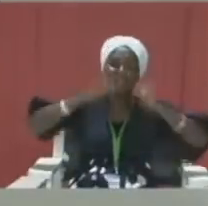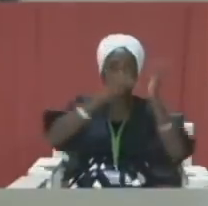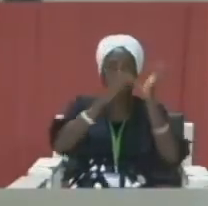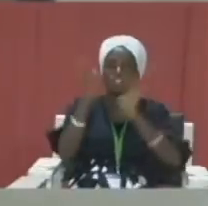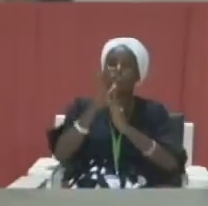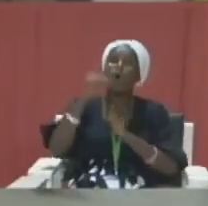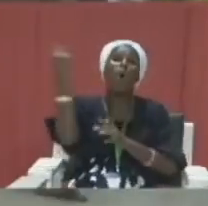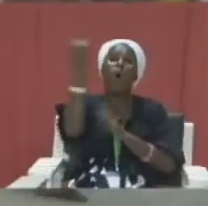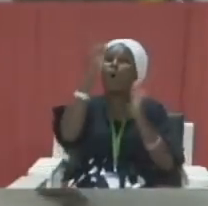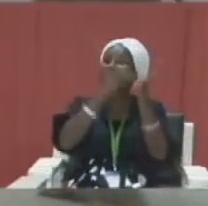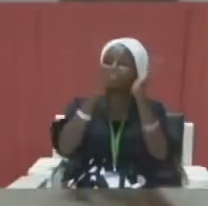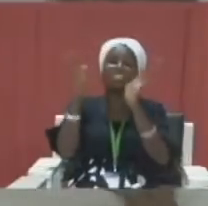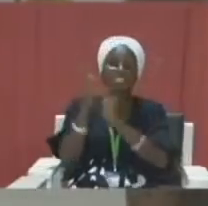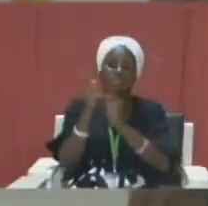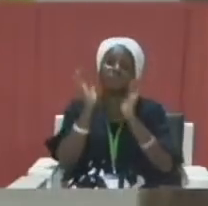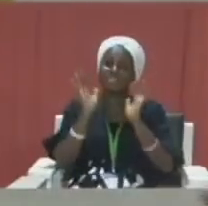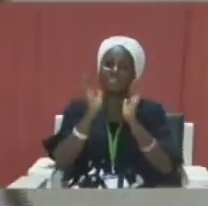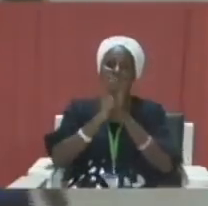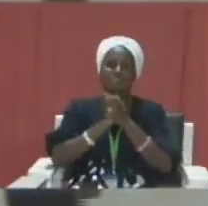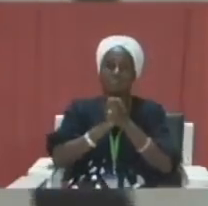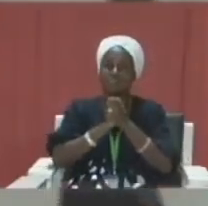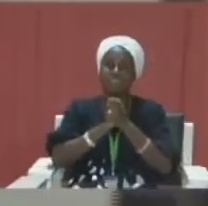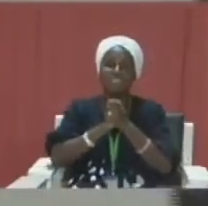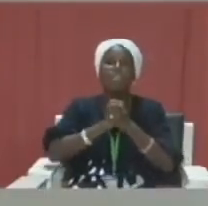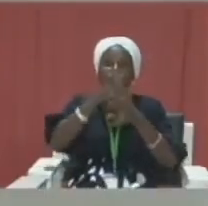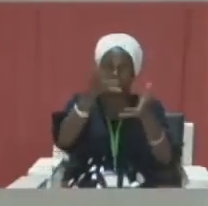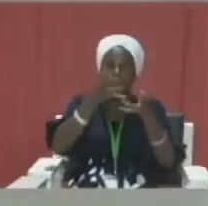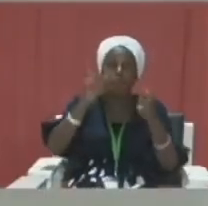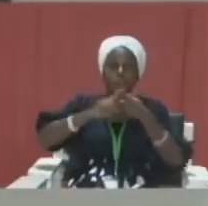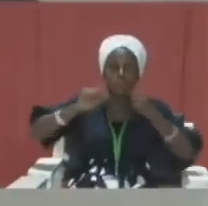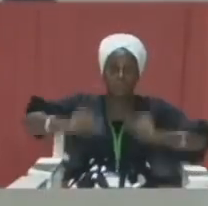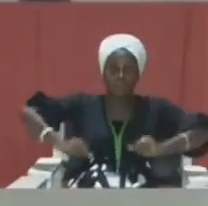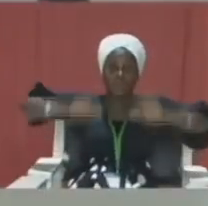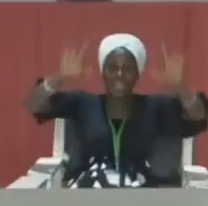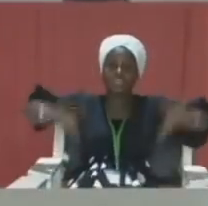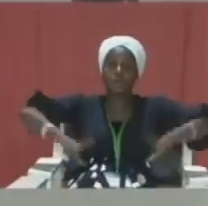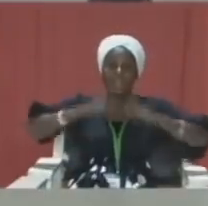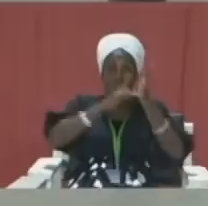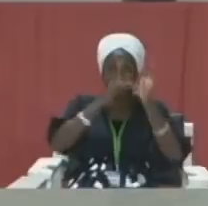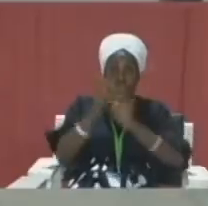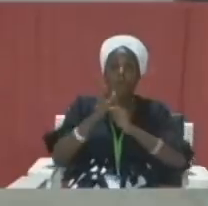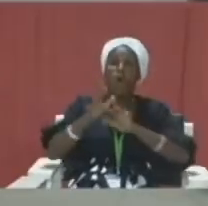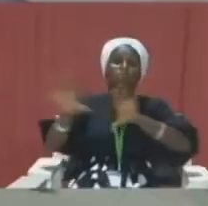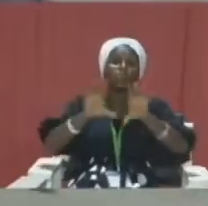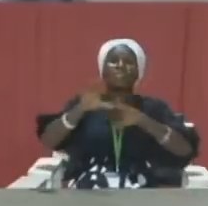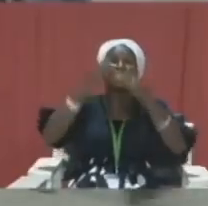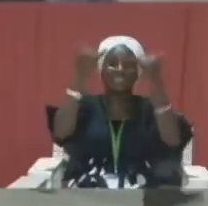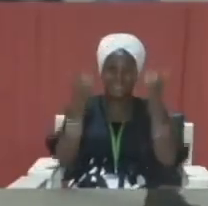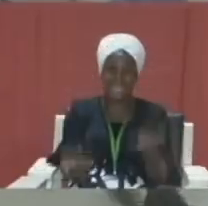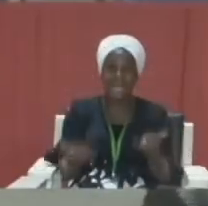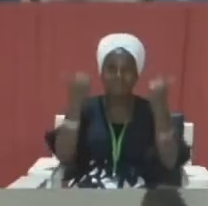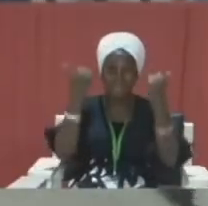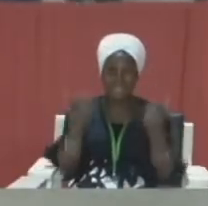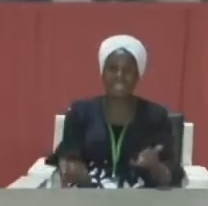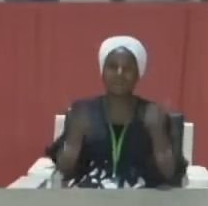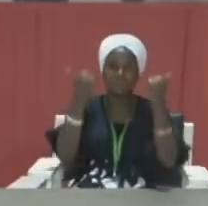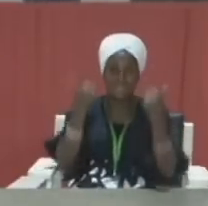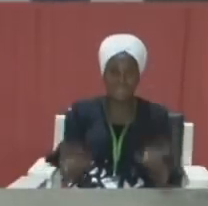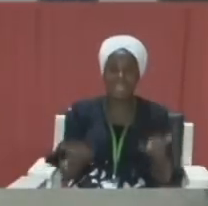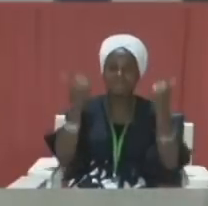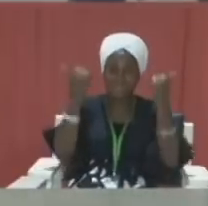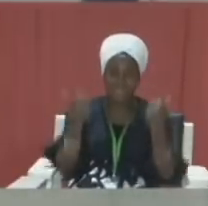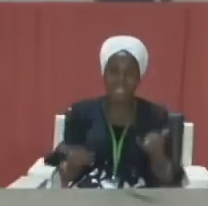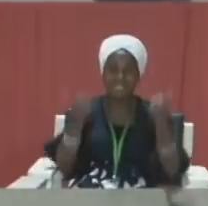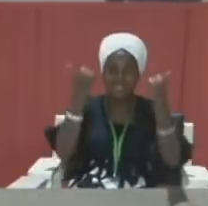of you who are listening online, you want to surrender your life to Christ, do it right away. If you are able to run, please